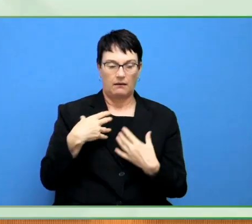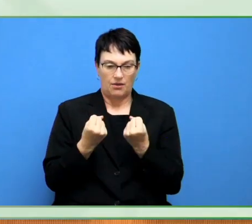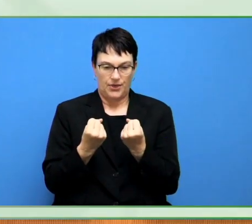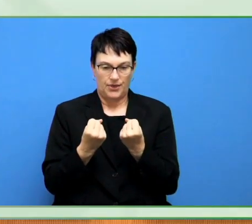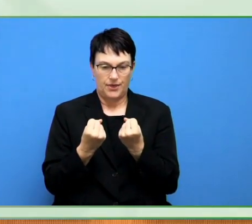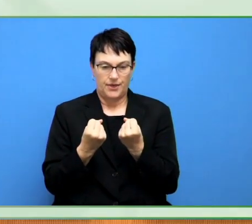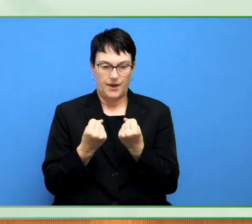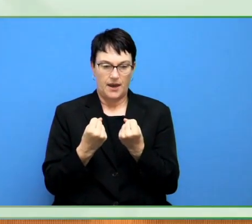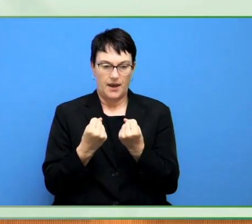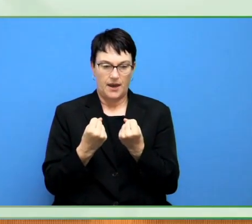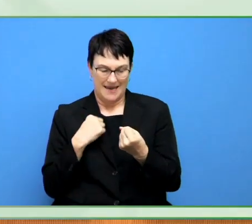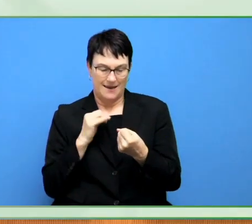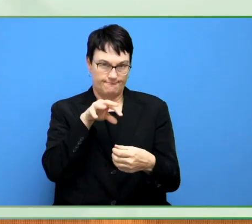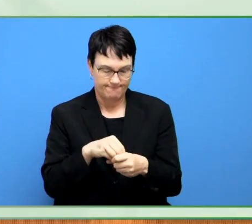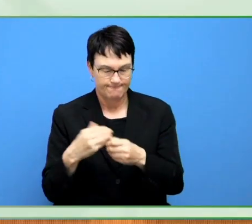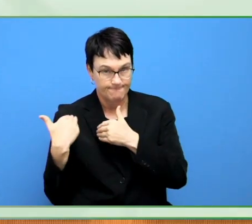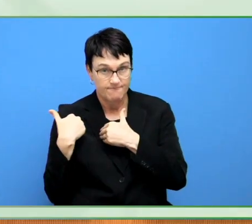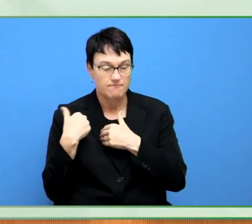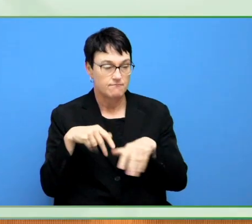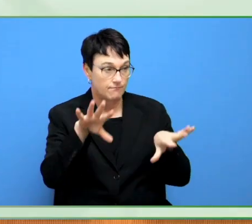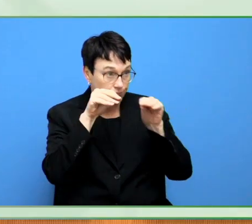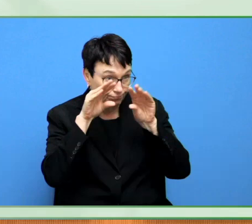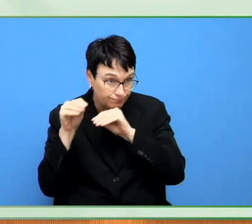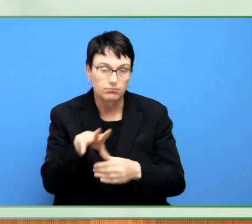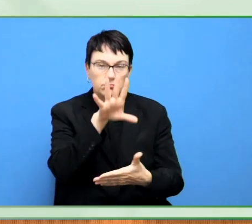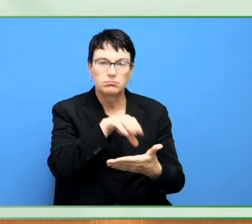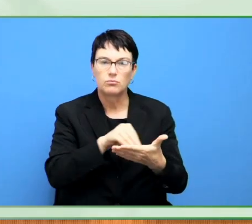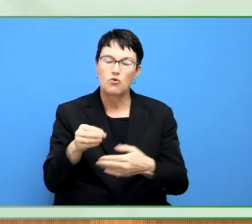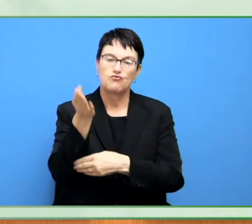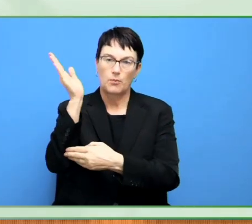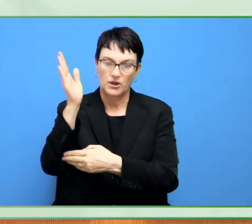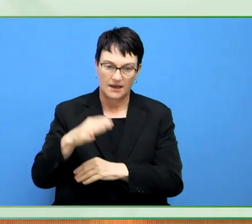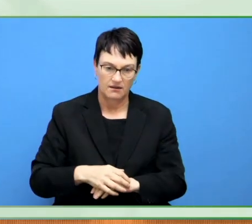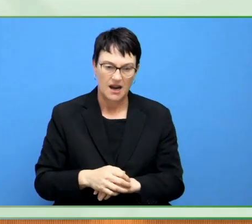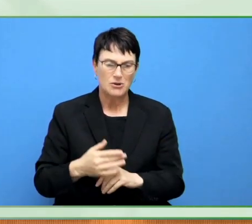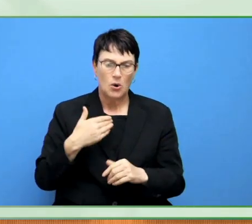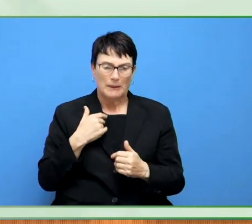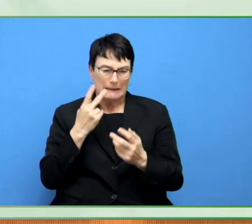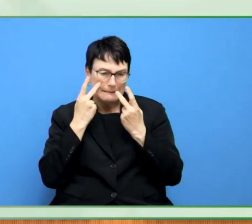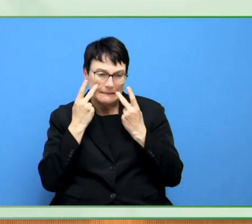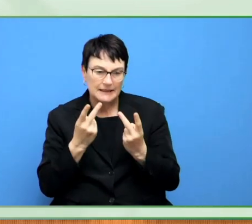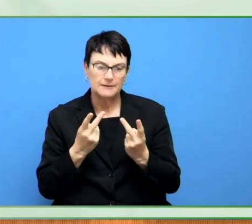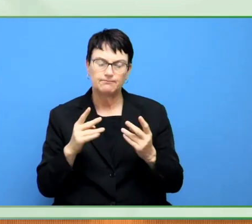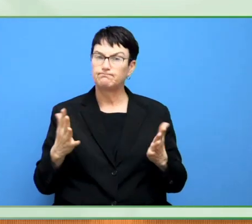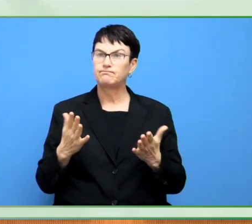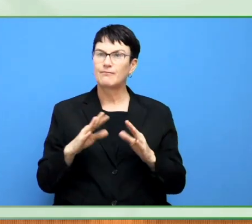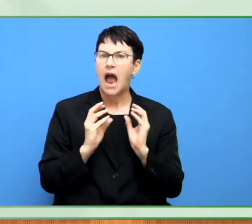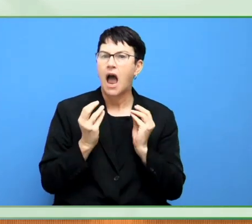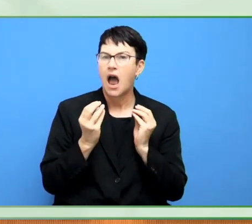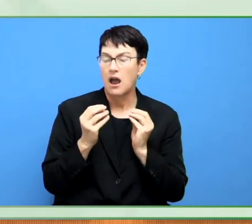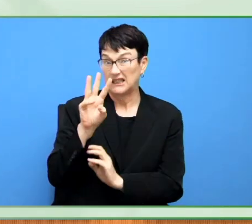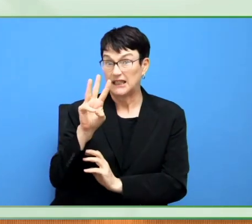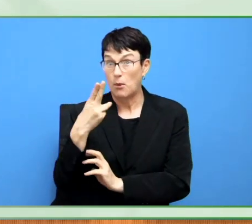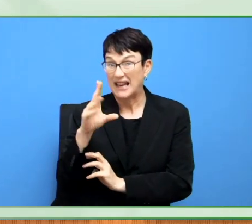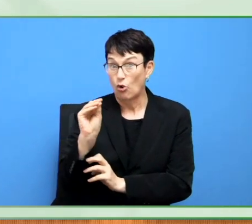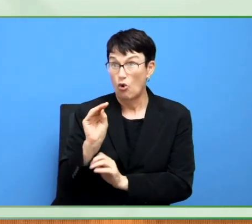safe listening, safe viewing, sensory prevention of disease. And